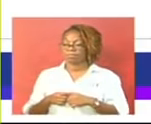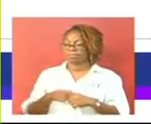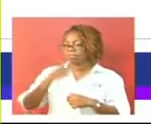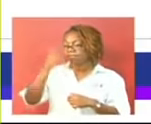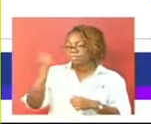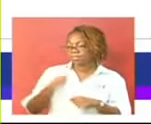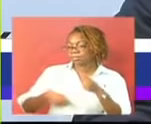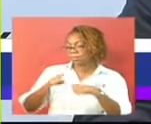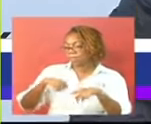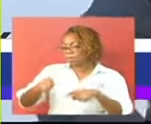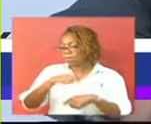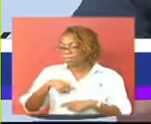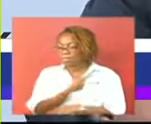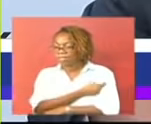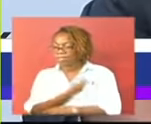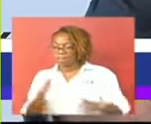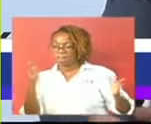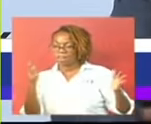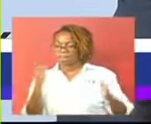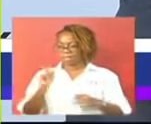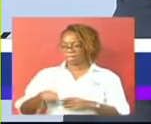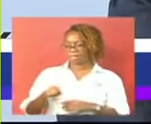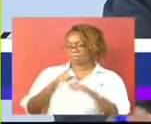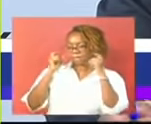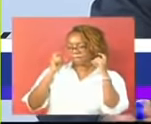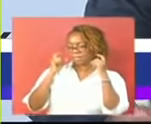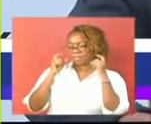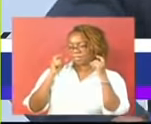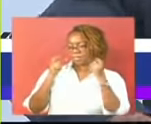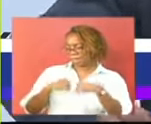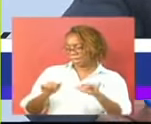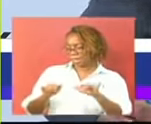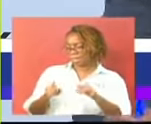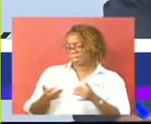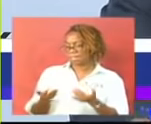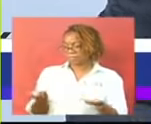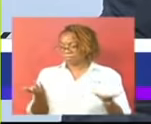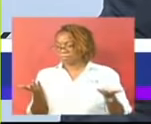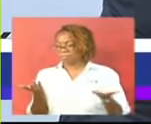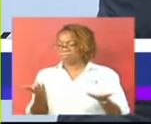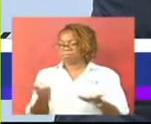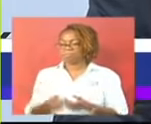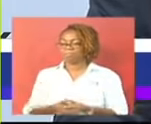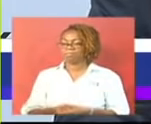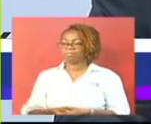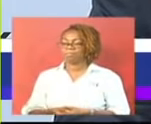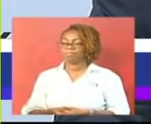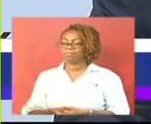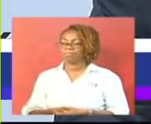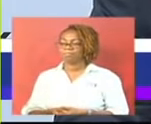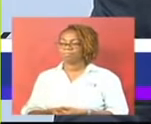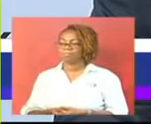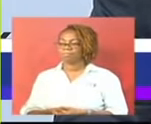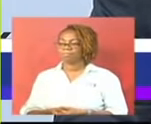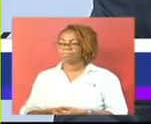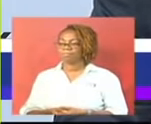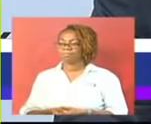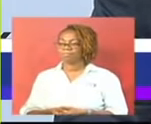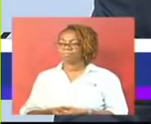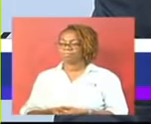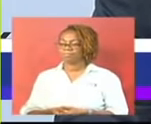you. Okay, so first question, I'll give the short versions of the responses. In